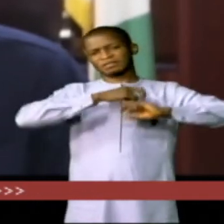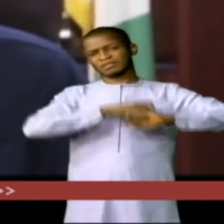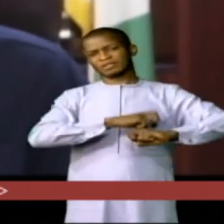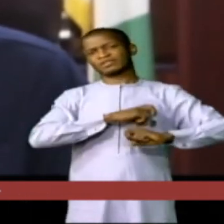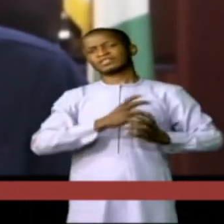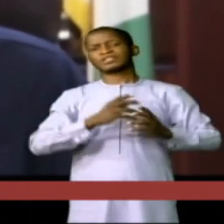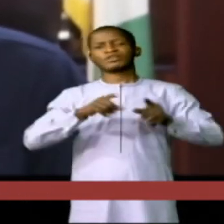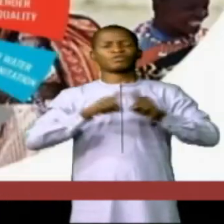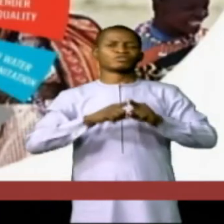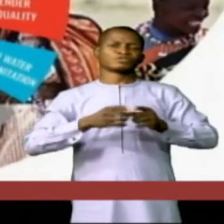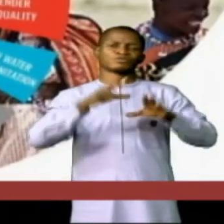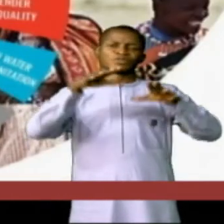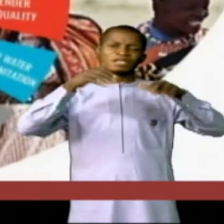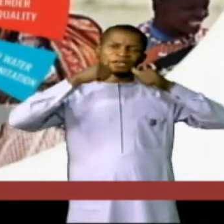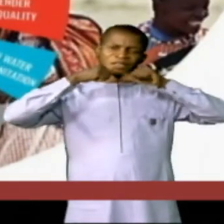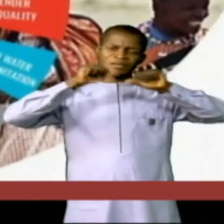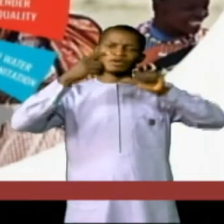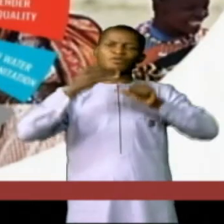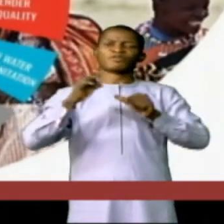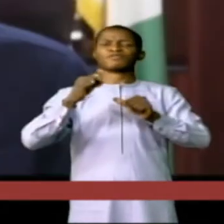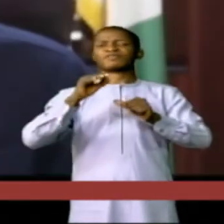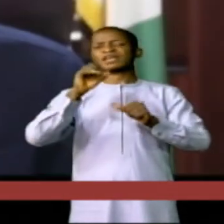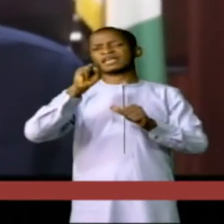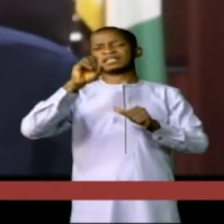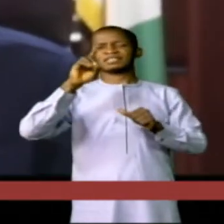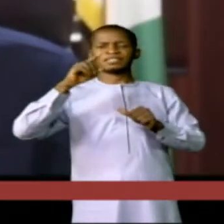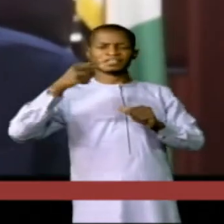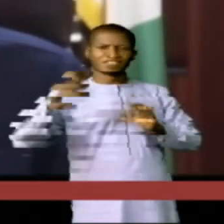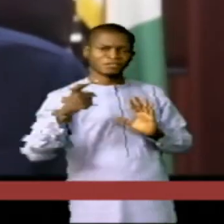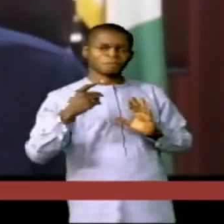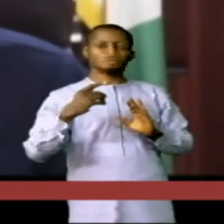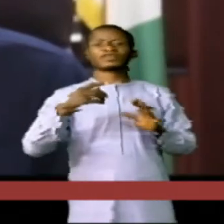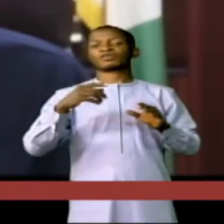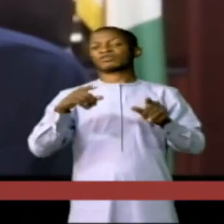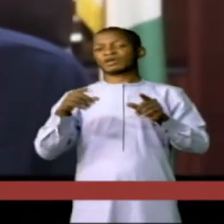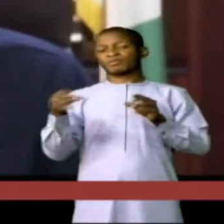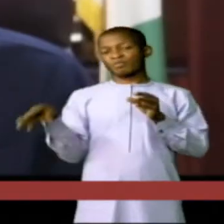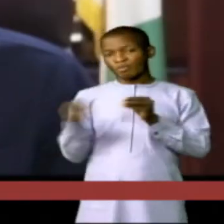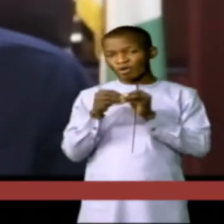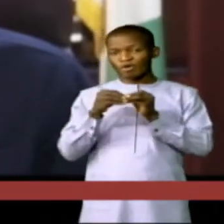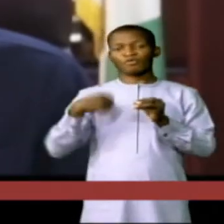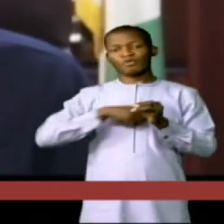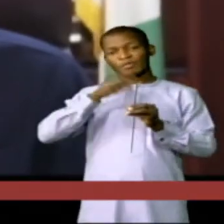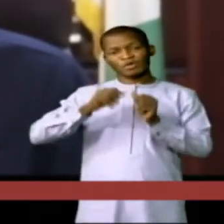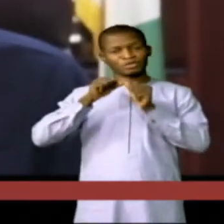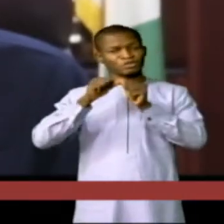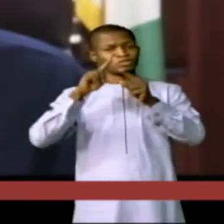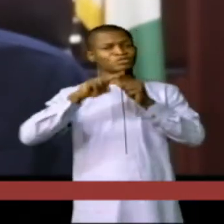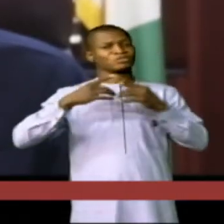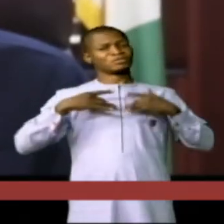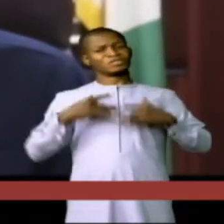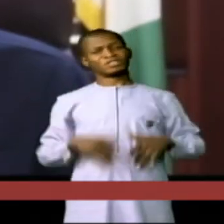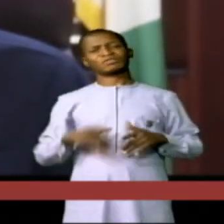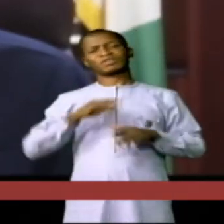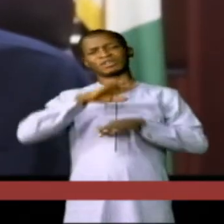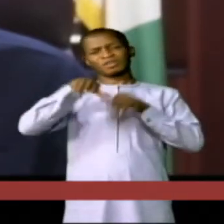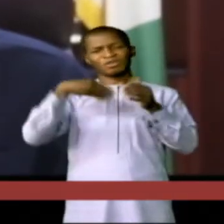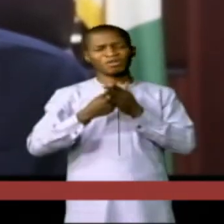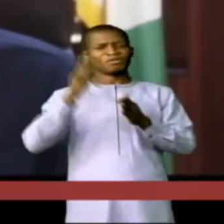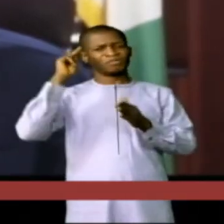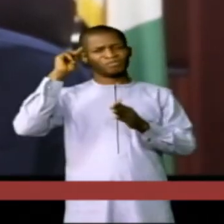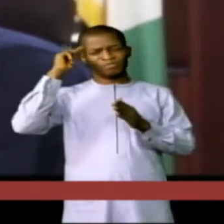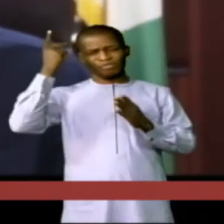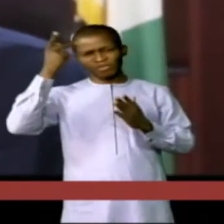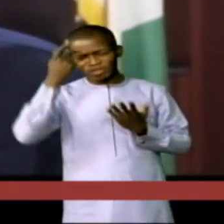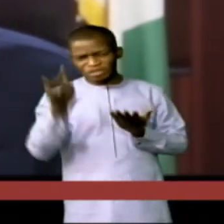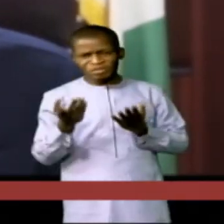as the attainment of the Sustainable Development Goals. In addition, we must continue to discourage populist political